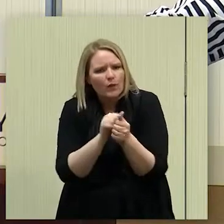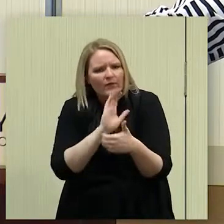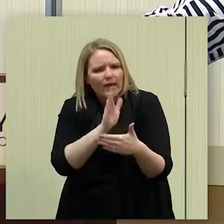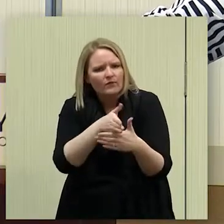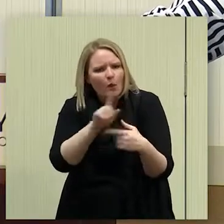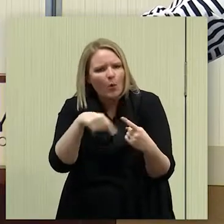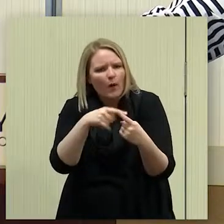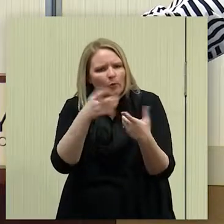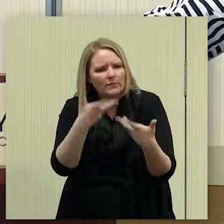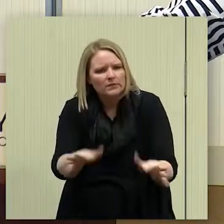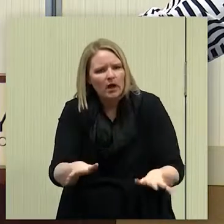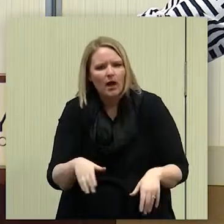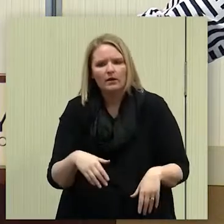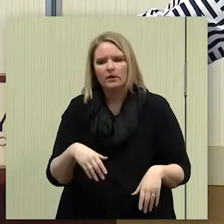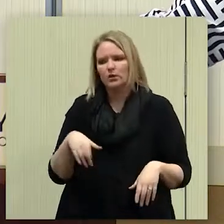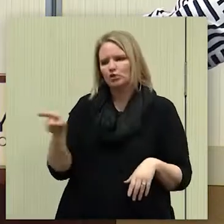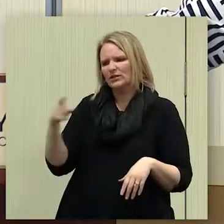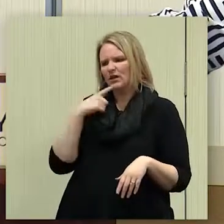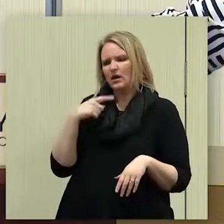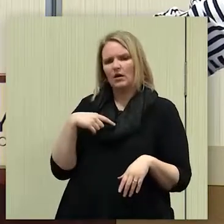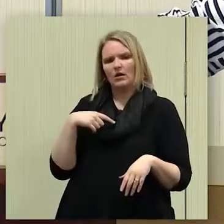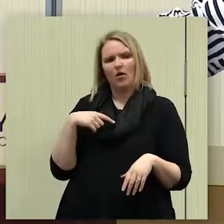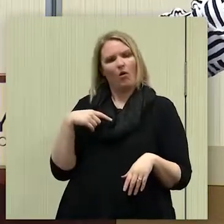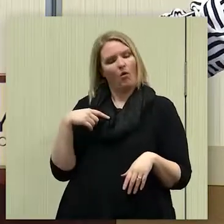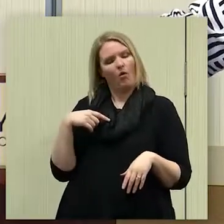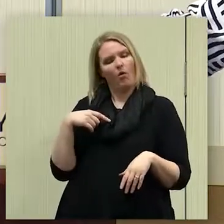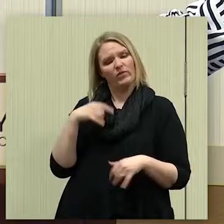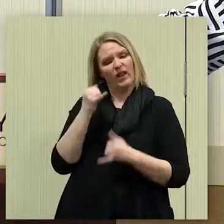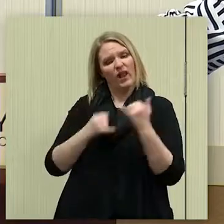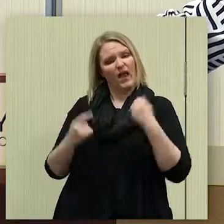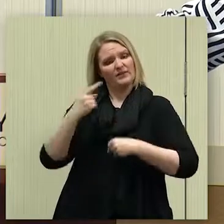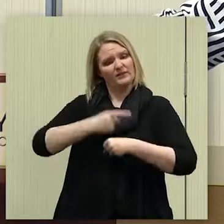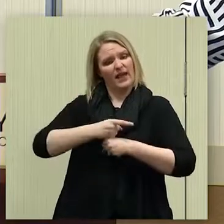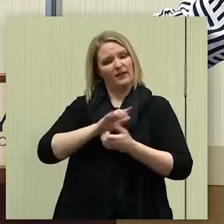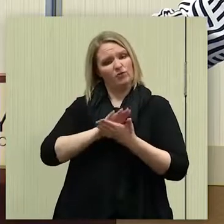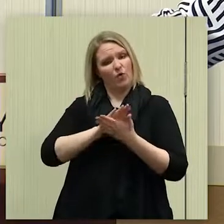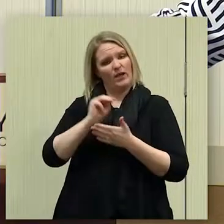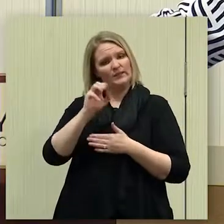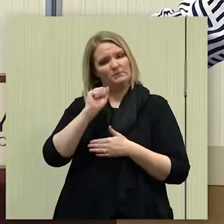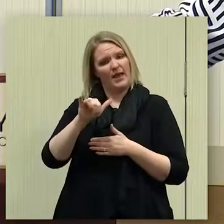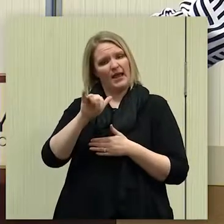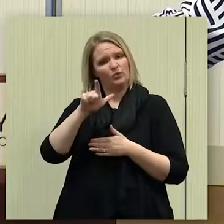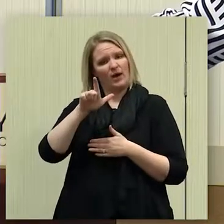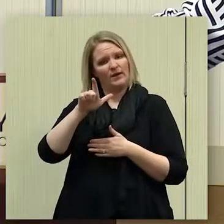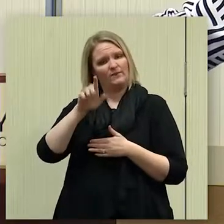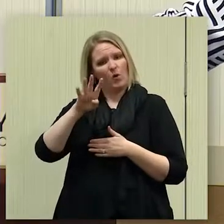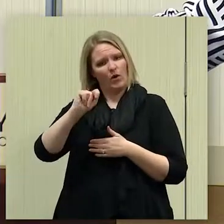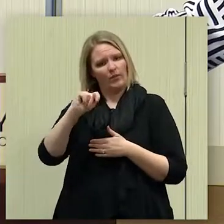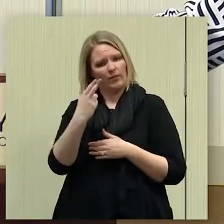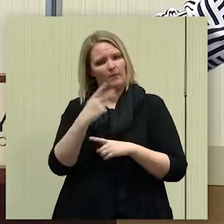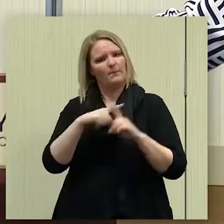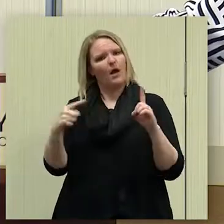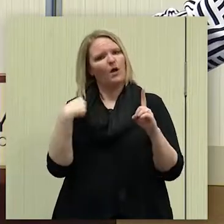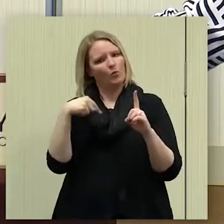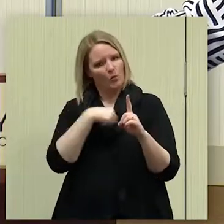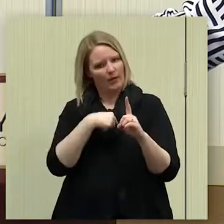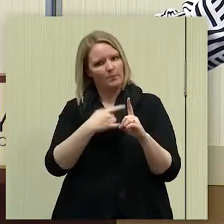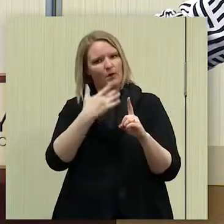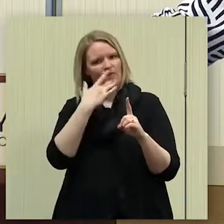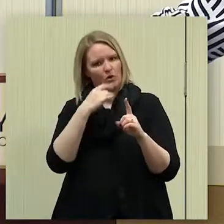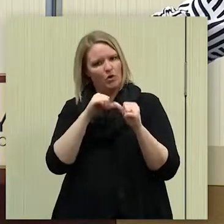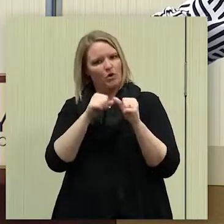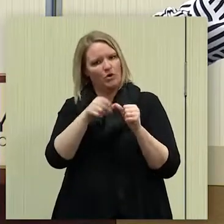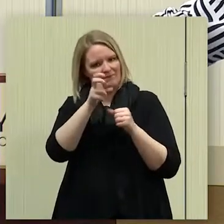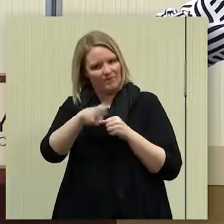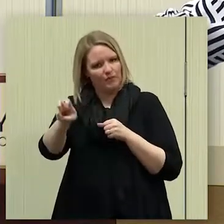intervention? And she said, we have school, the last day of school for us is May 24th, but we really like to do field